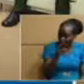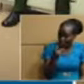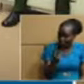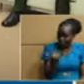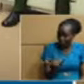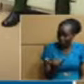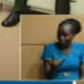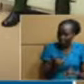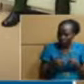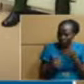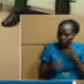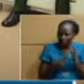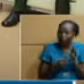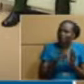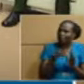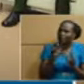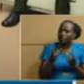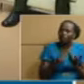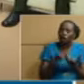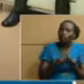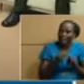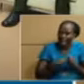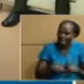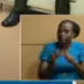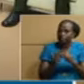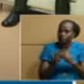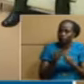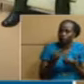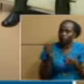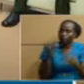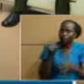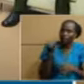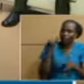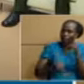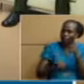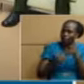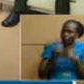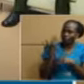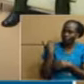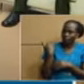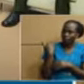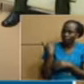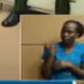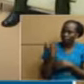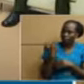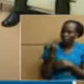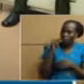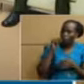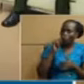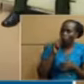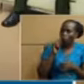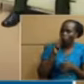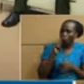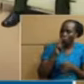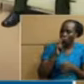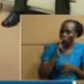NSSF calculates the active ones on people who have put in a saving in the last 3 months. Active once every year on average. Yes, on average, once